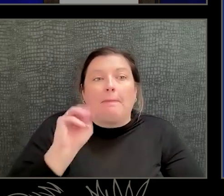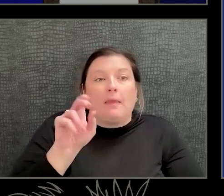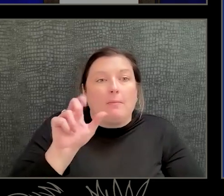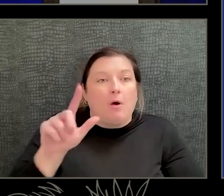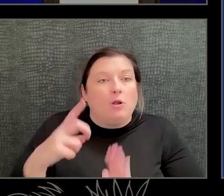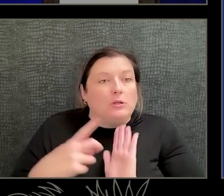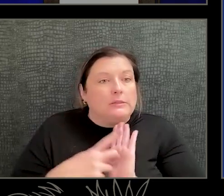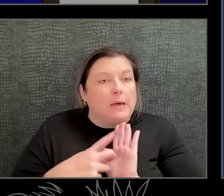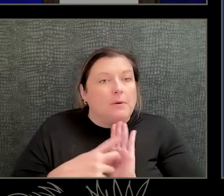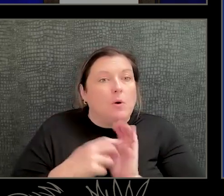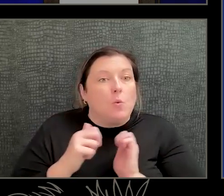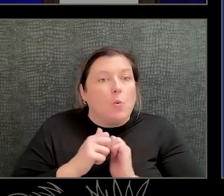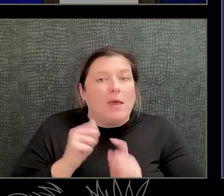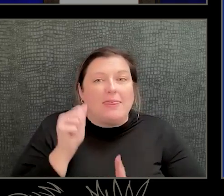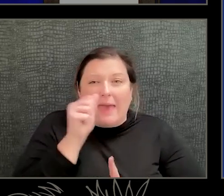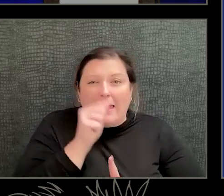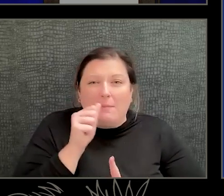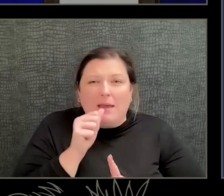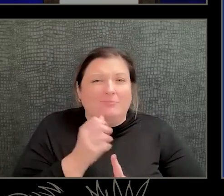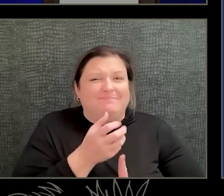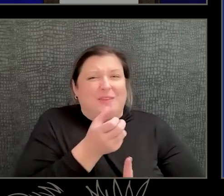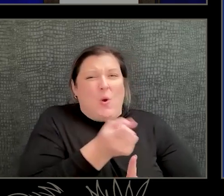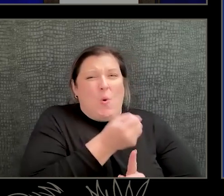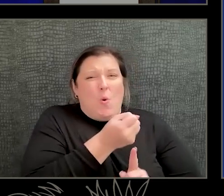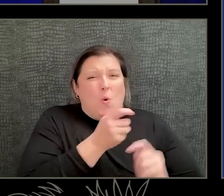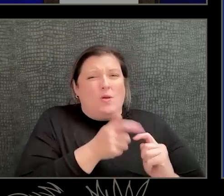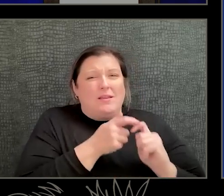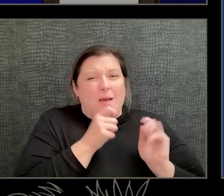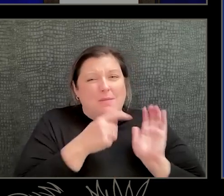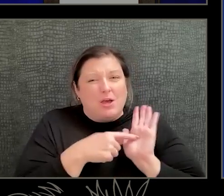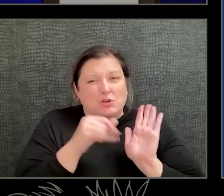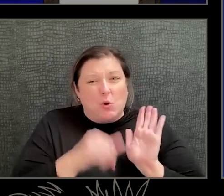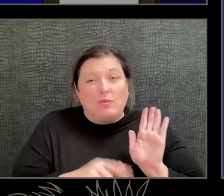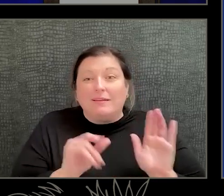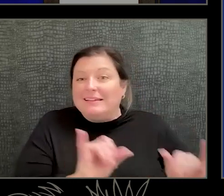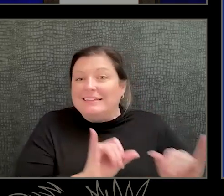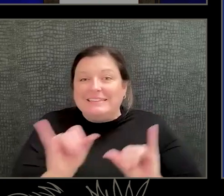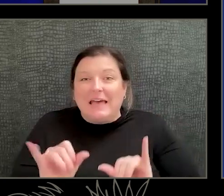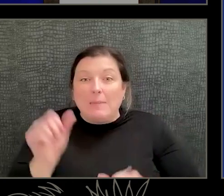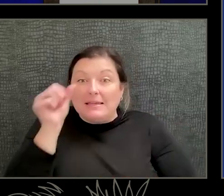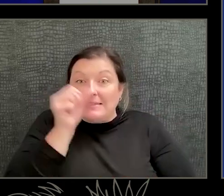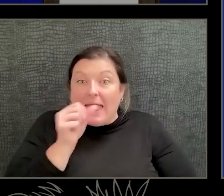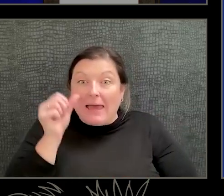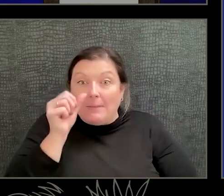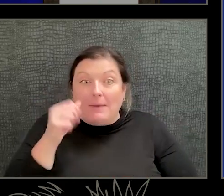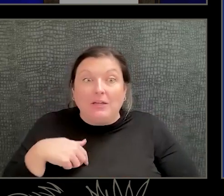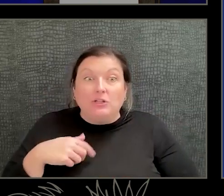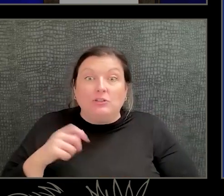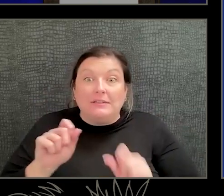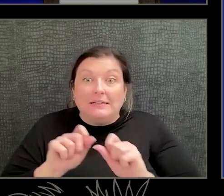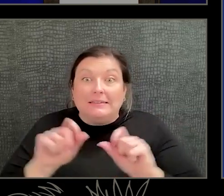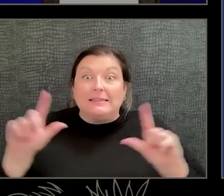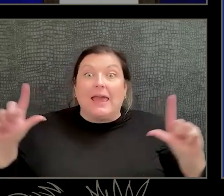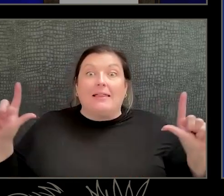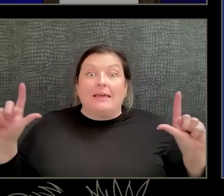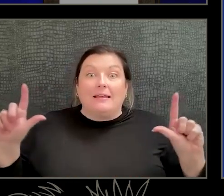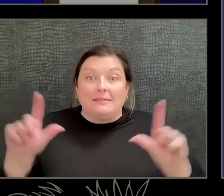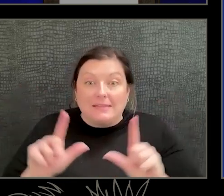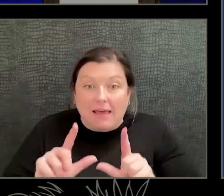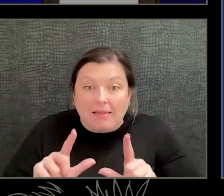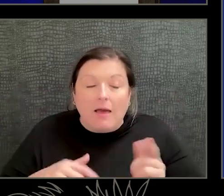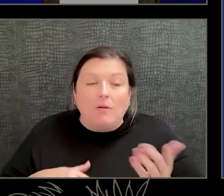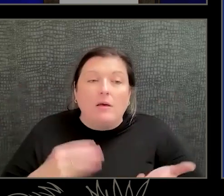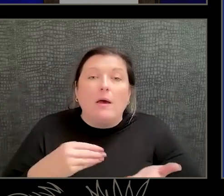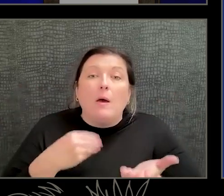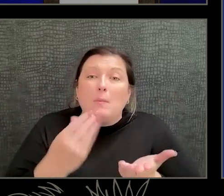animation. I'm not going to show you that. You're not missing much. It's just like the animation scaling in and scaling out. What I will do, though, is I will give the